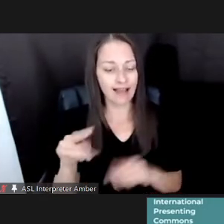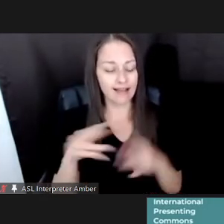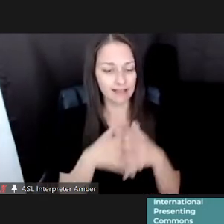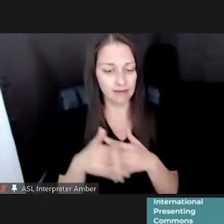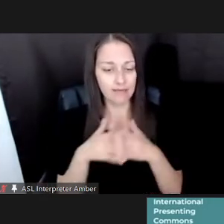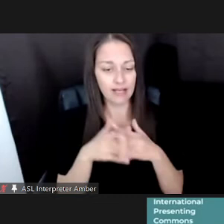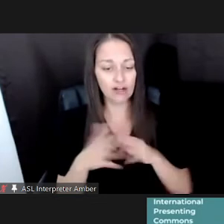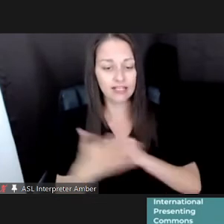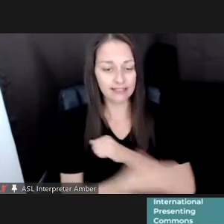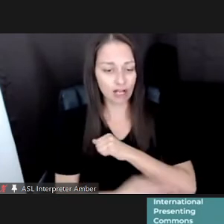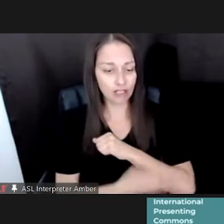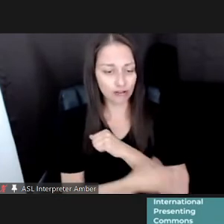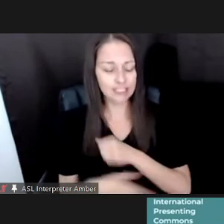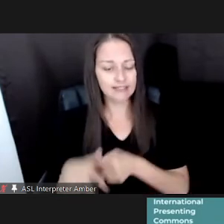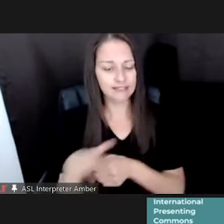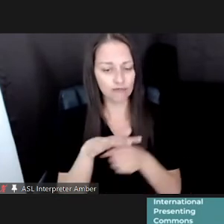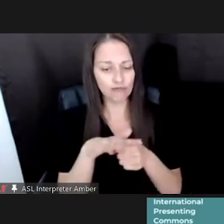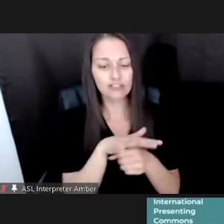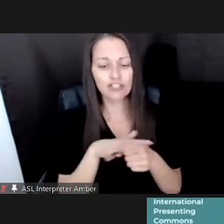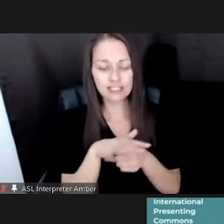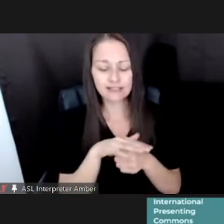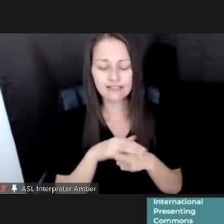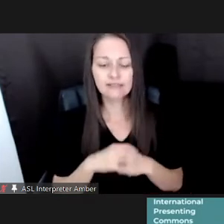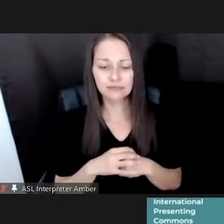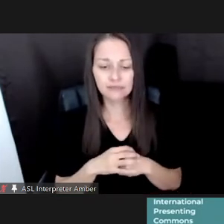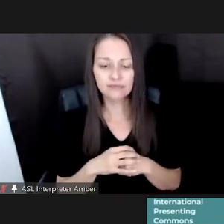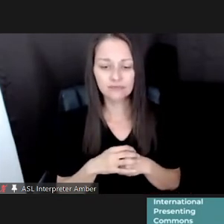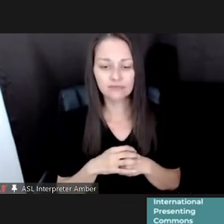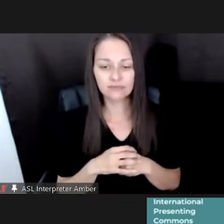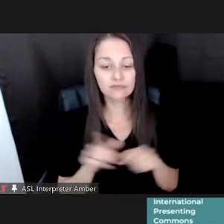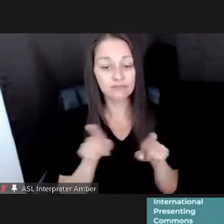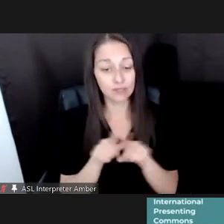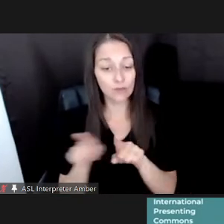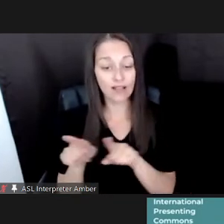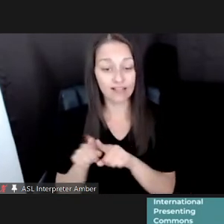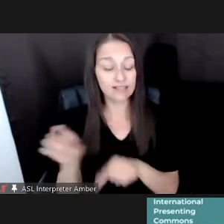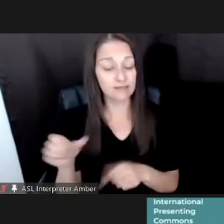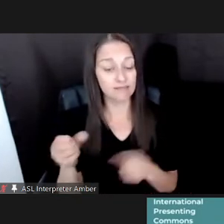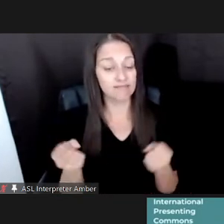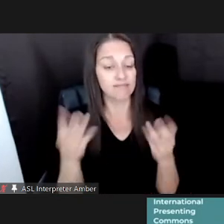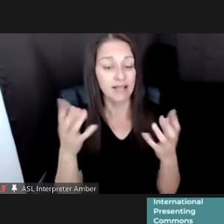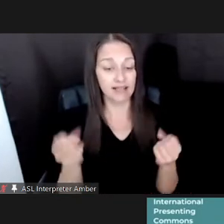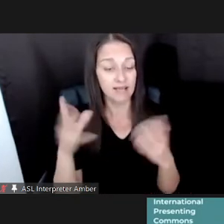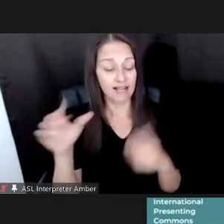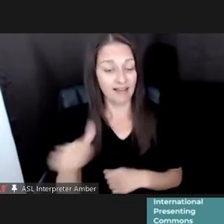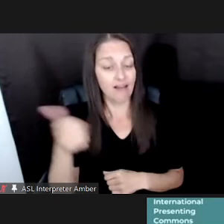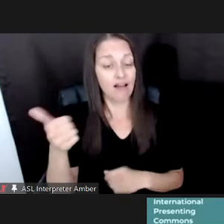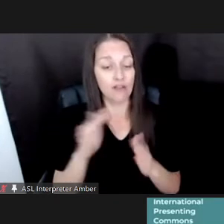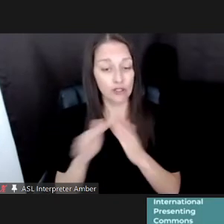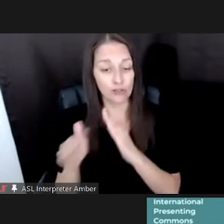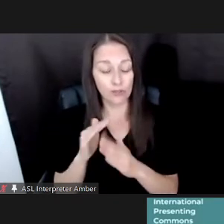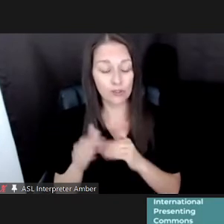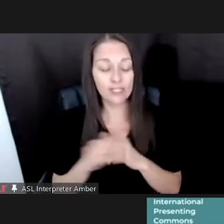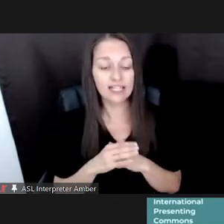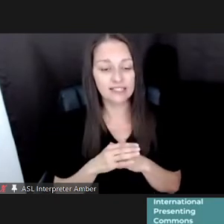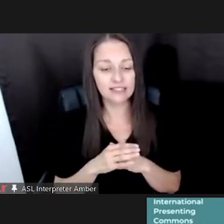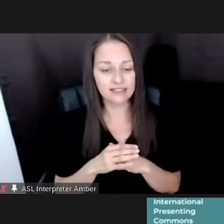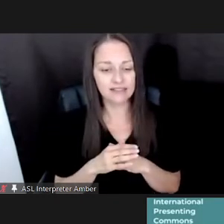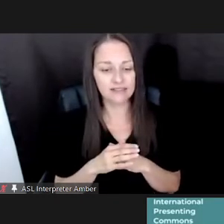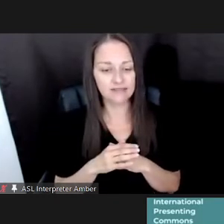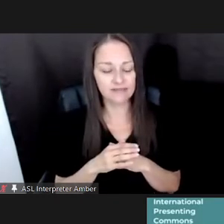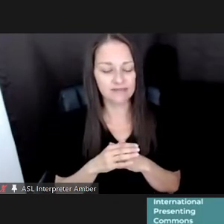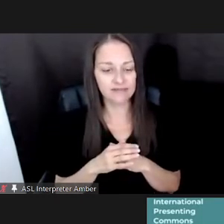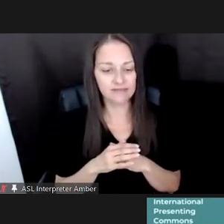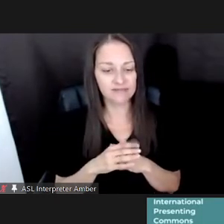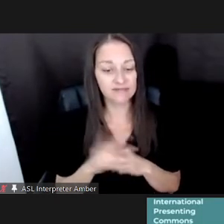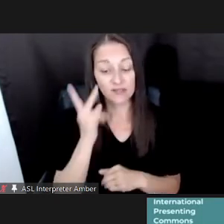countries and regions, as well as many, many others. It was transformative to see the artists